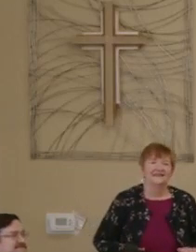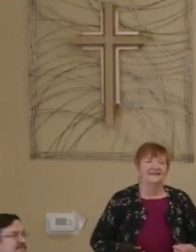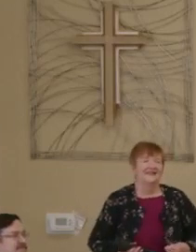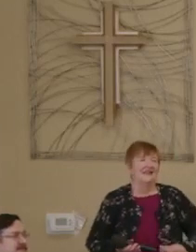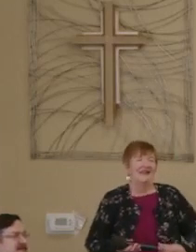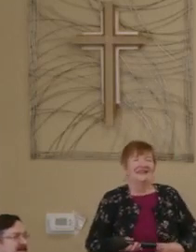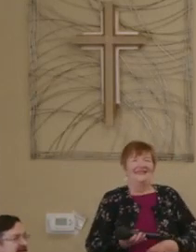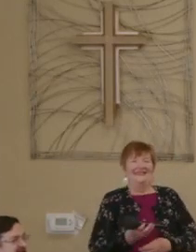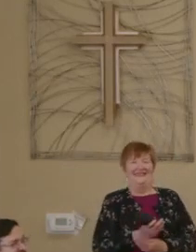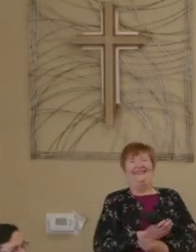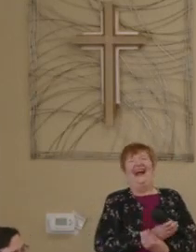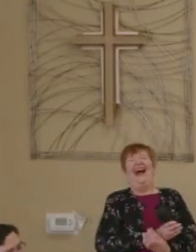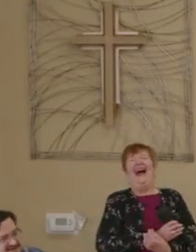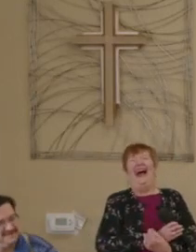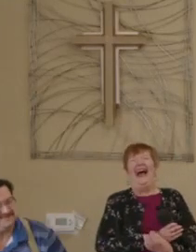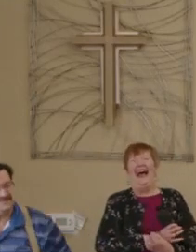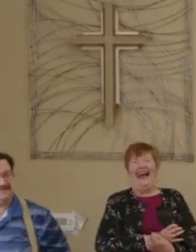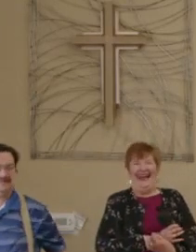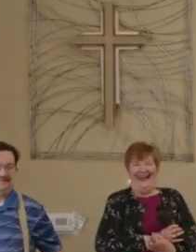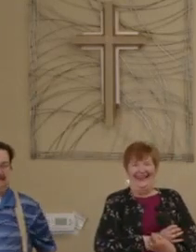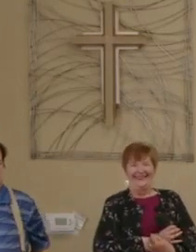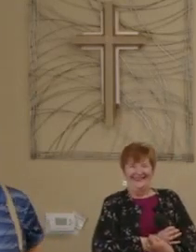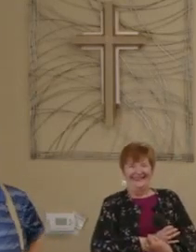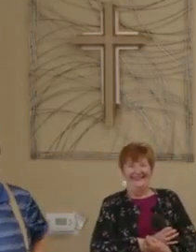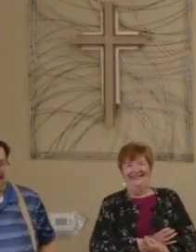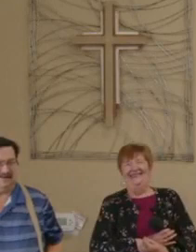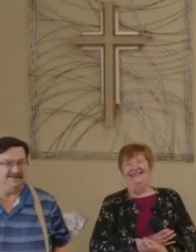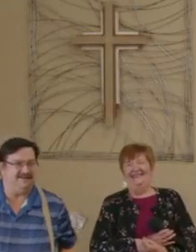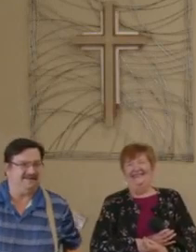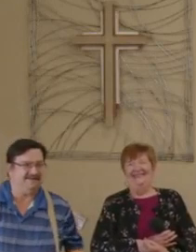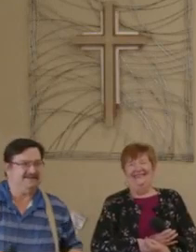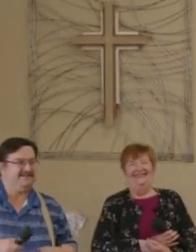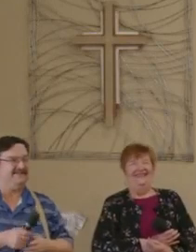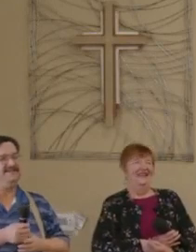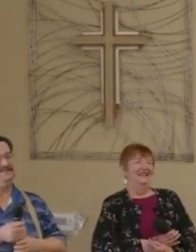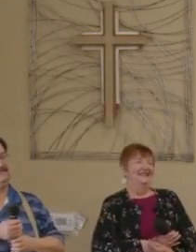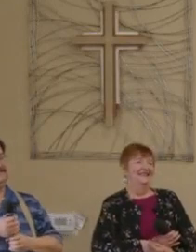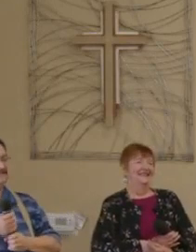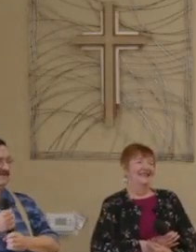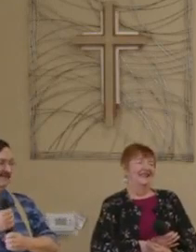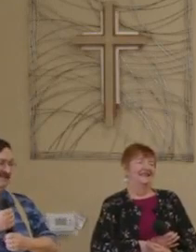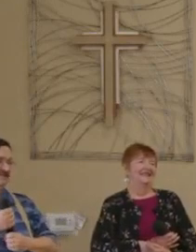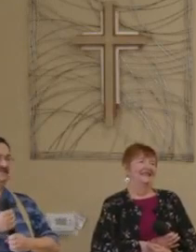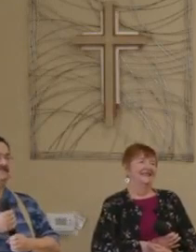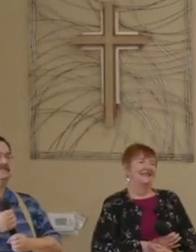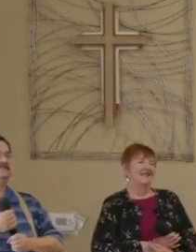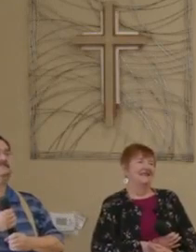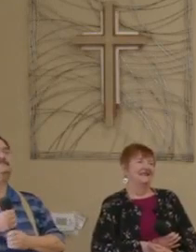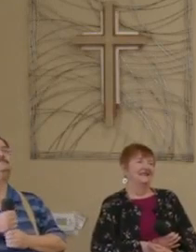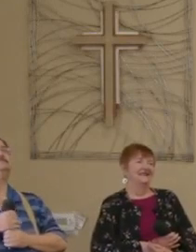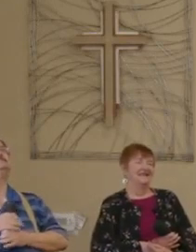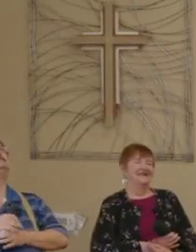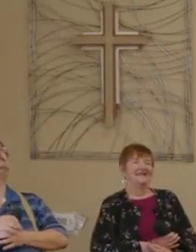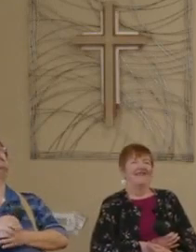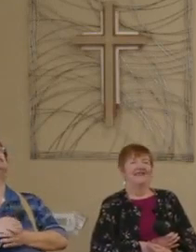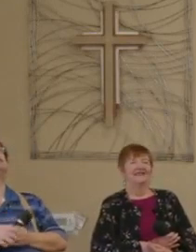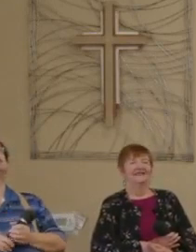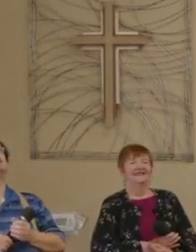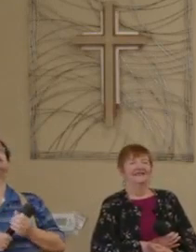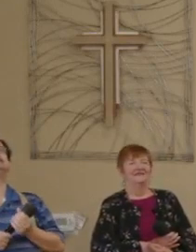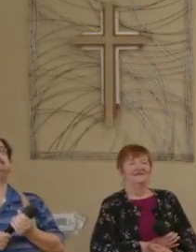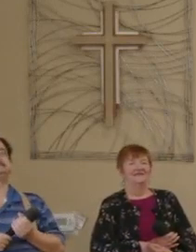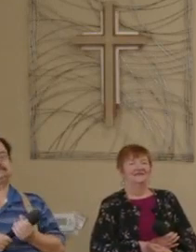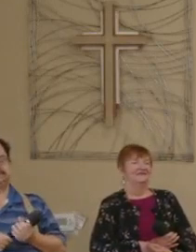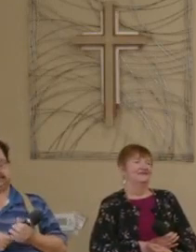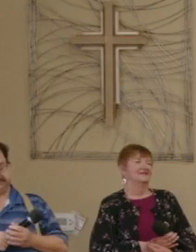you. Judge not, lest you be judged. Kidding. Thank you for being here this morning. We're going to sing